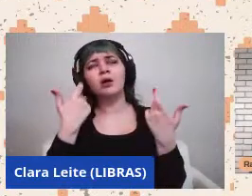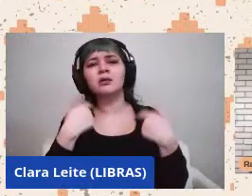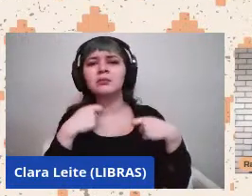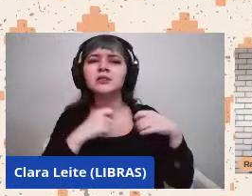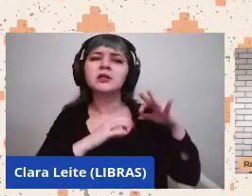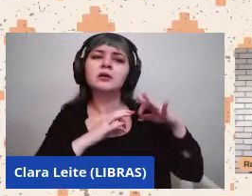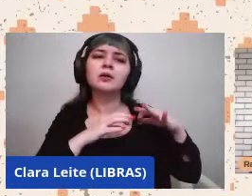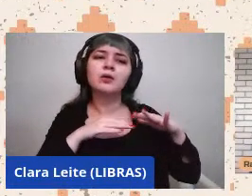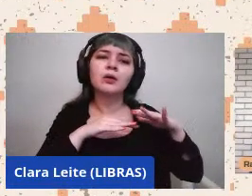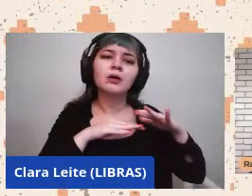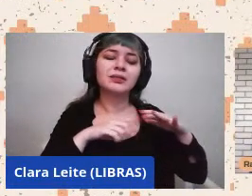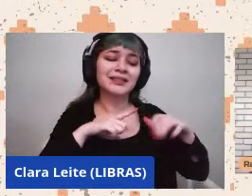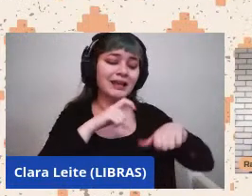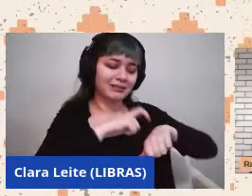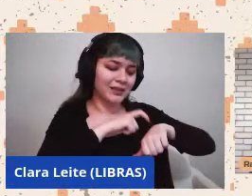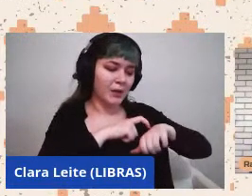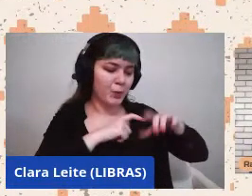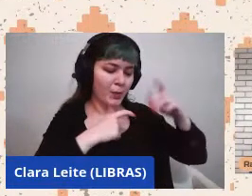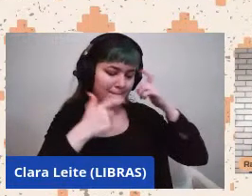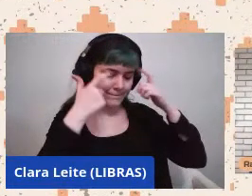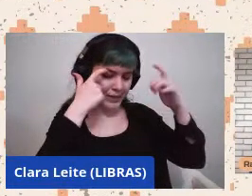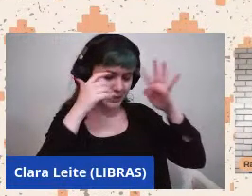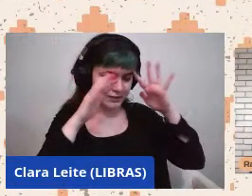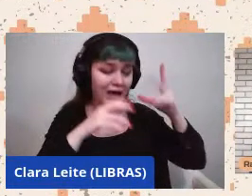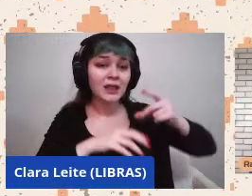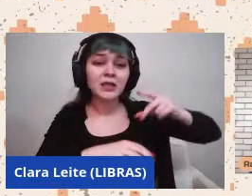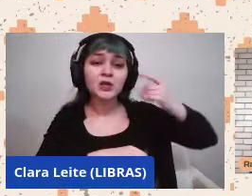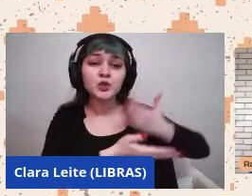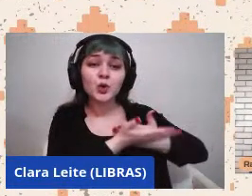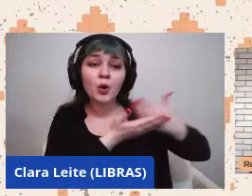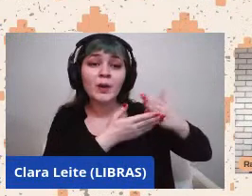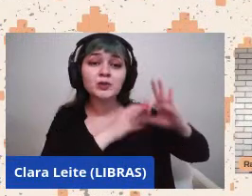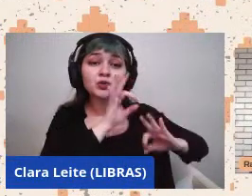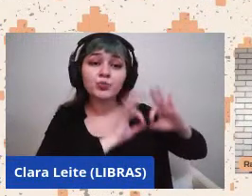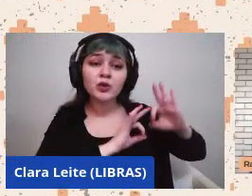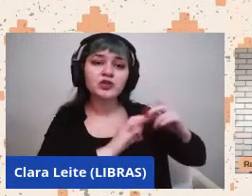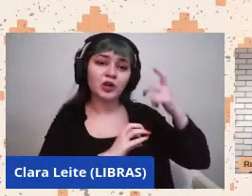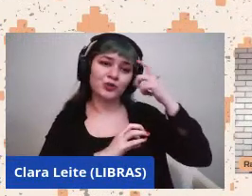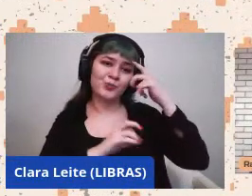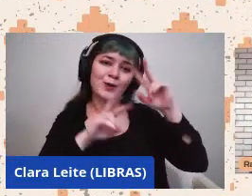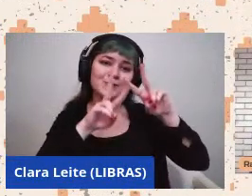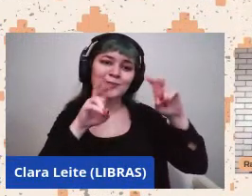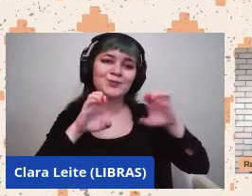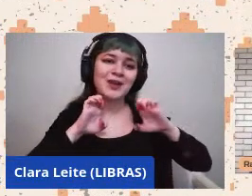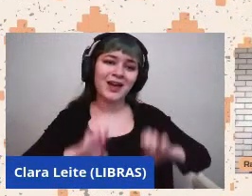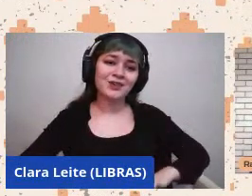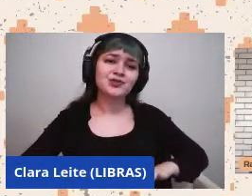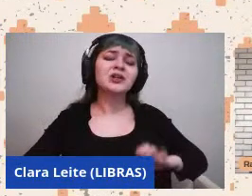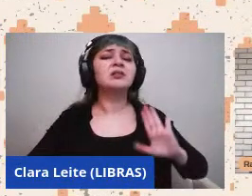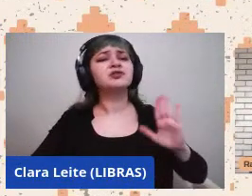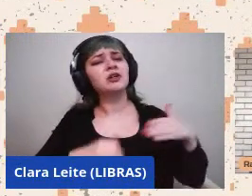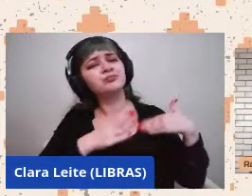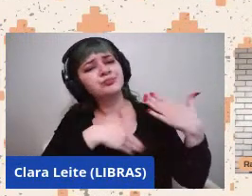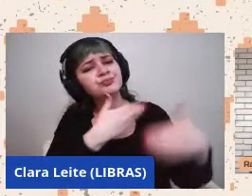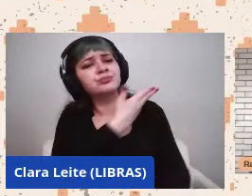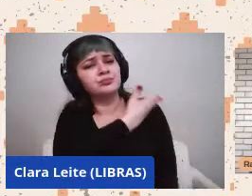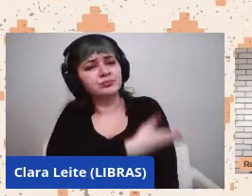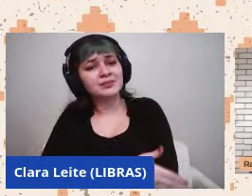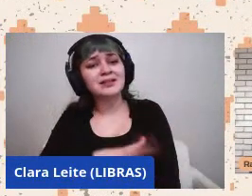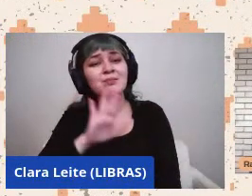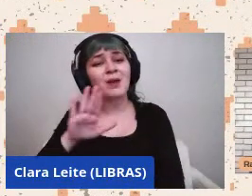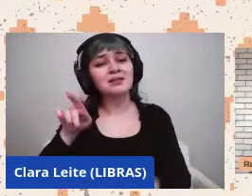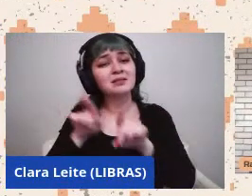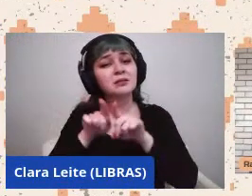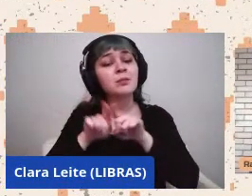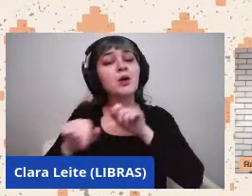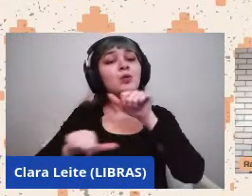time to think about ethical issues right at the start of a project, and are very kind of used to doing that. But also, I think, a change